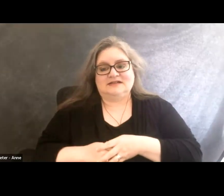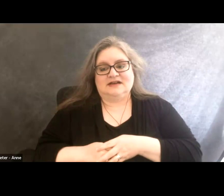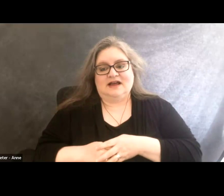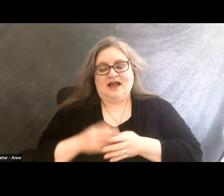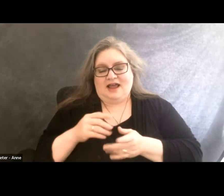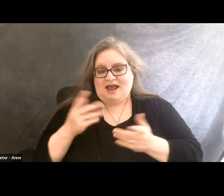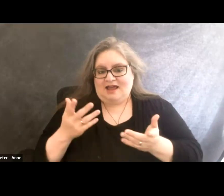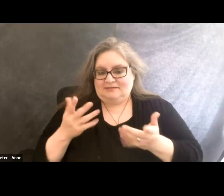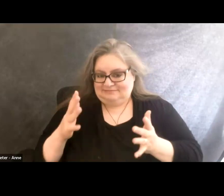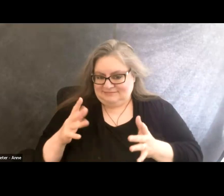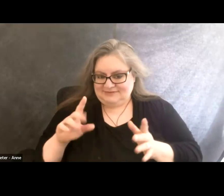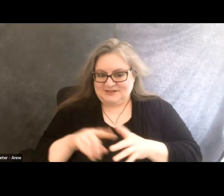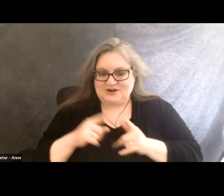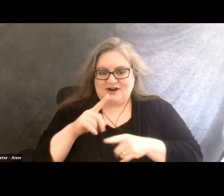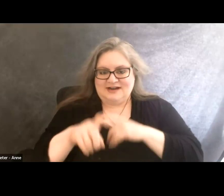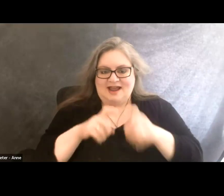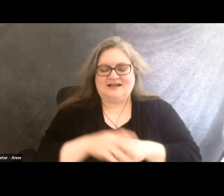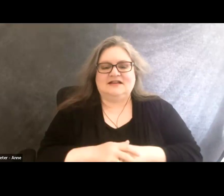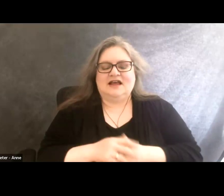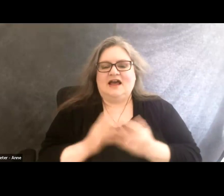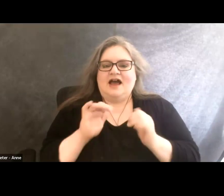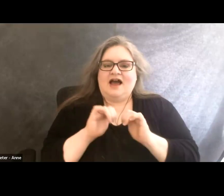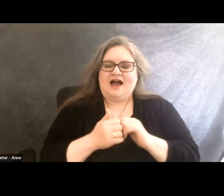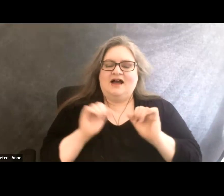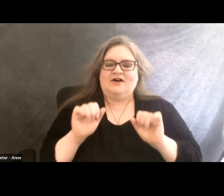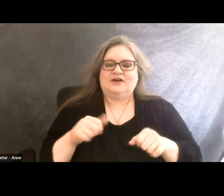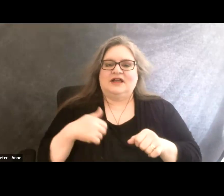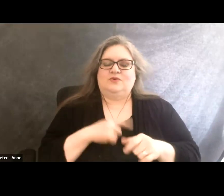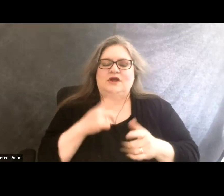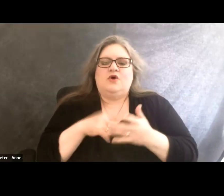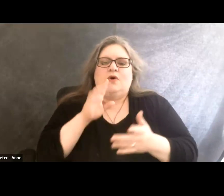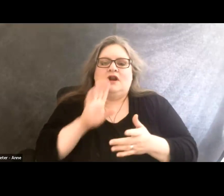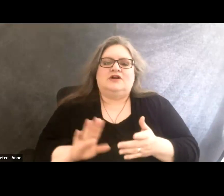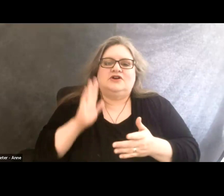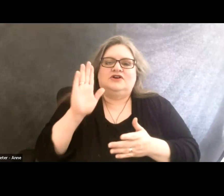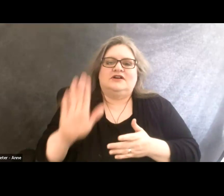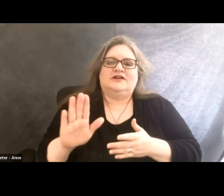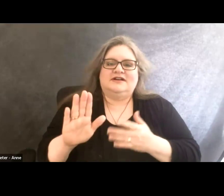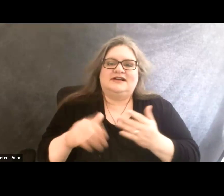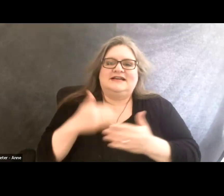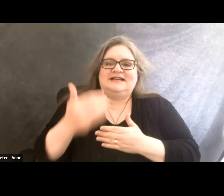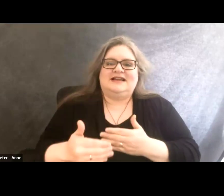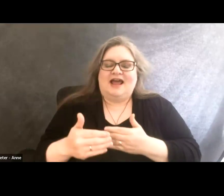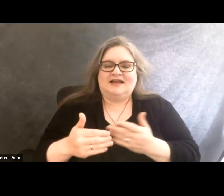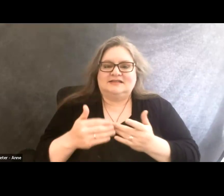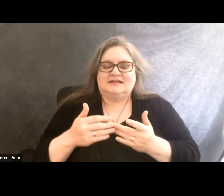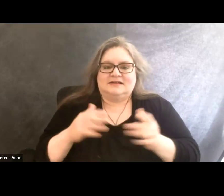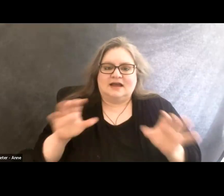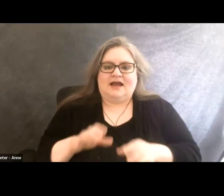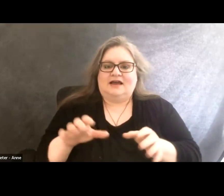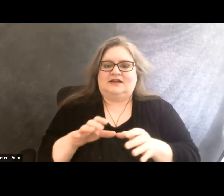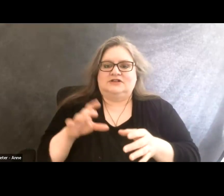I already started to ask this, what are your next right aligned actions in terms